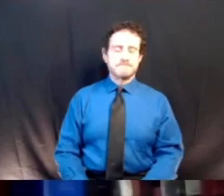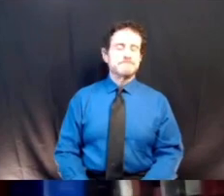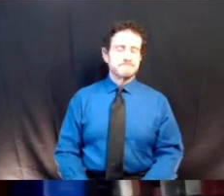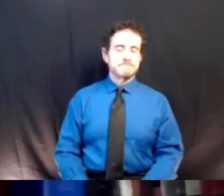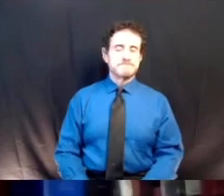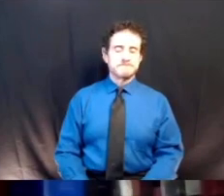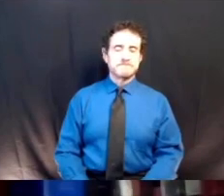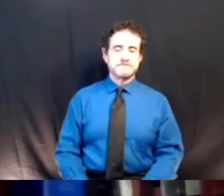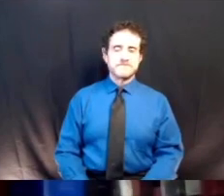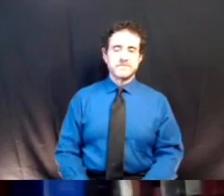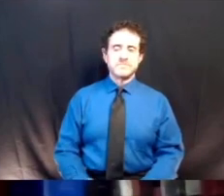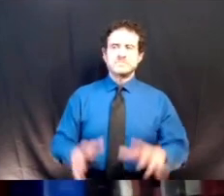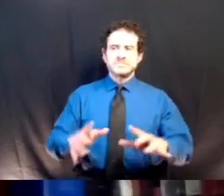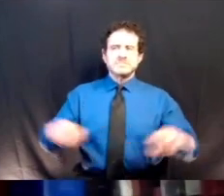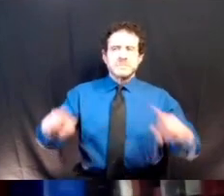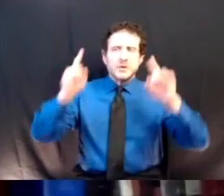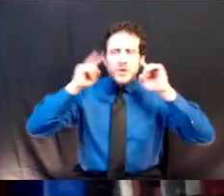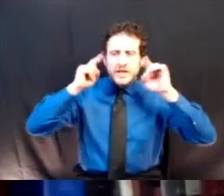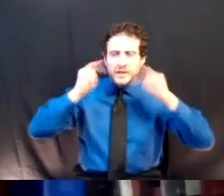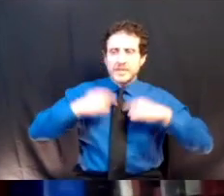Can you all hear me?